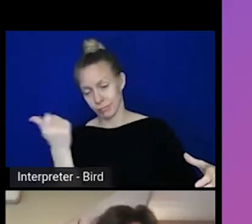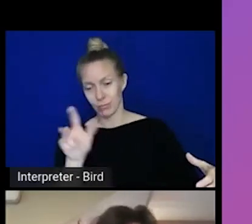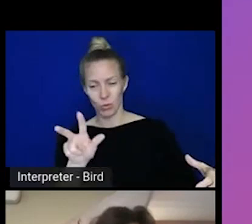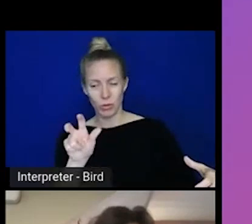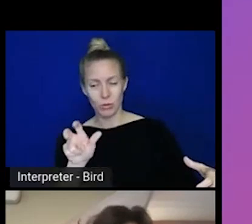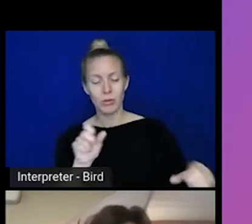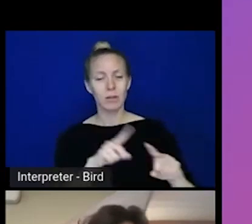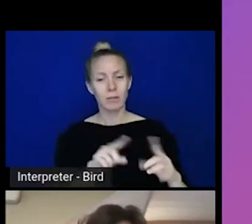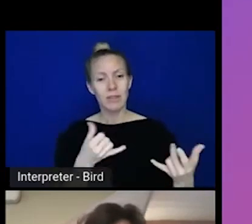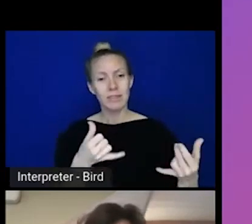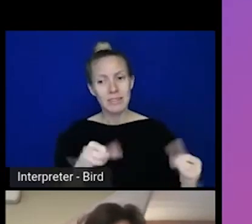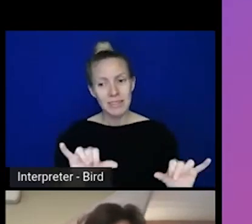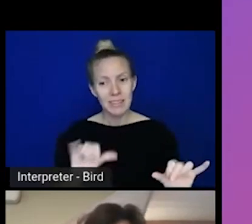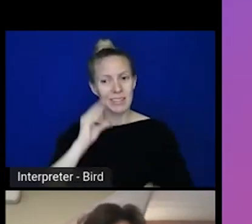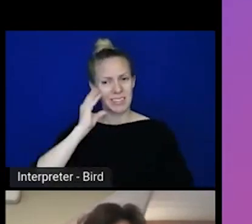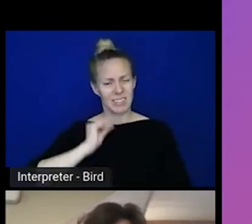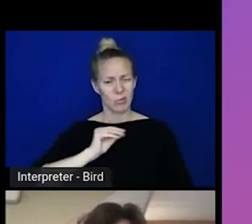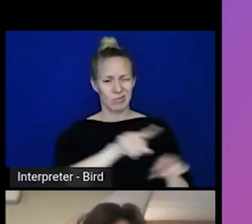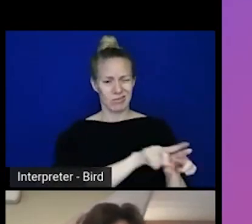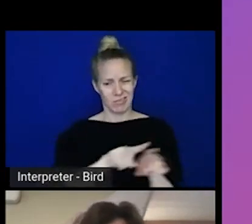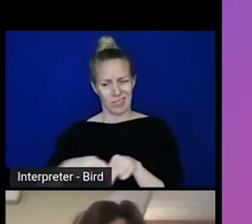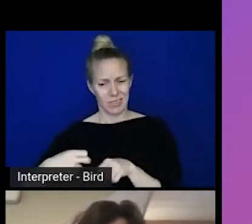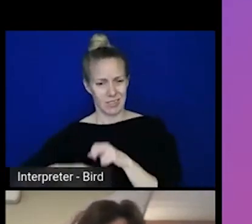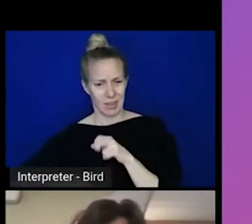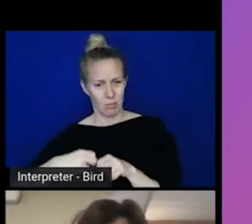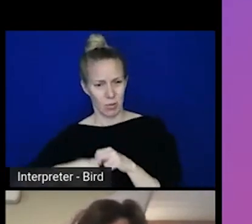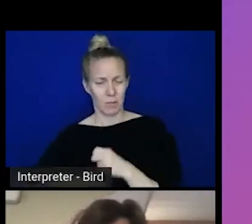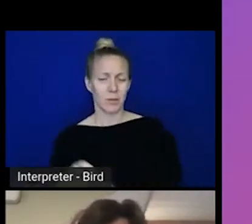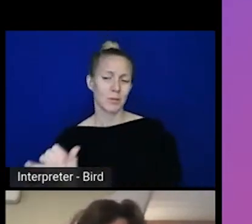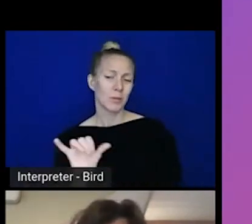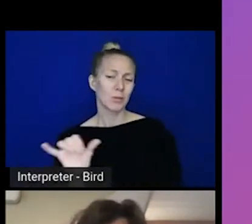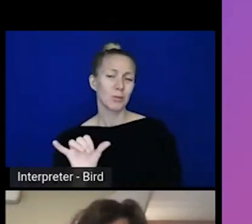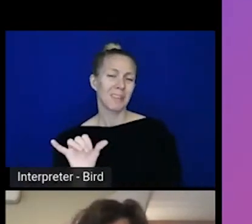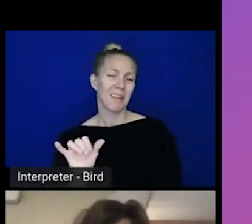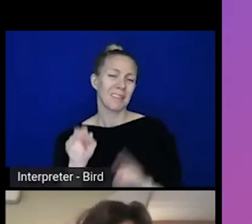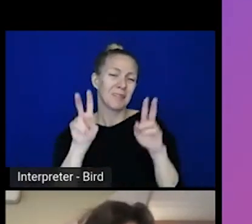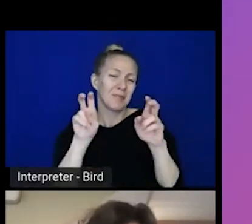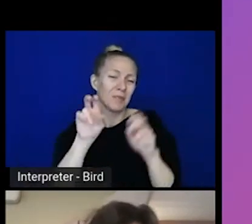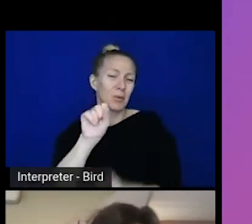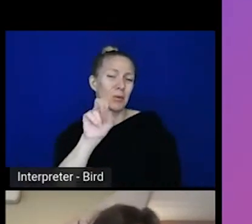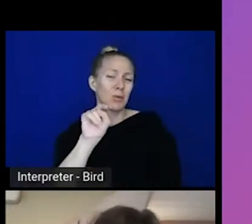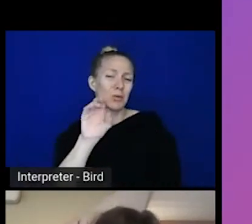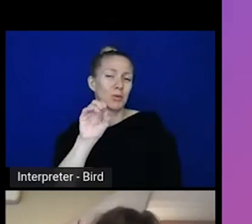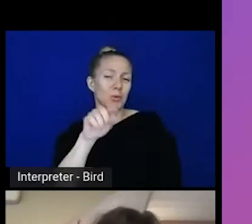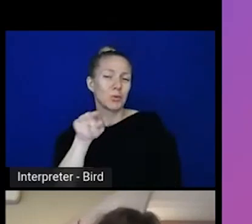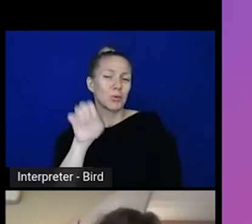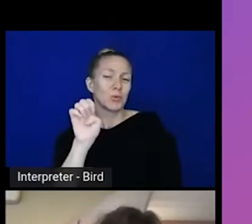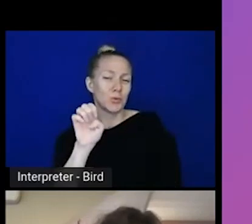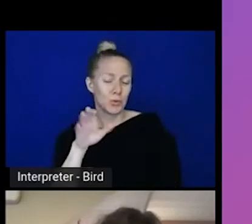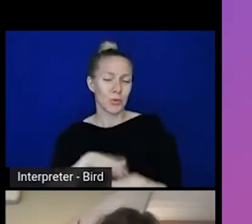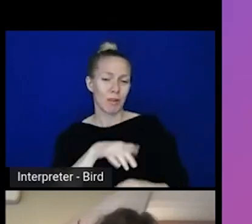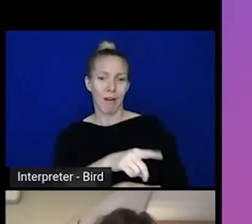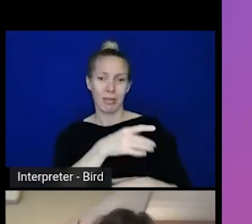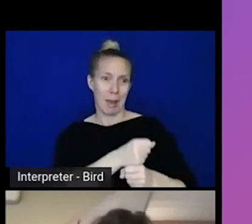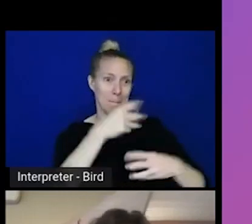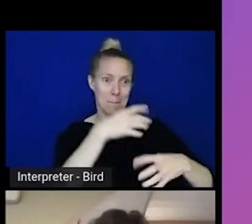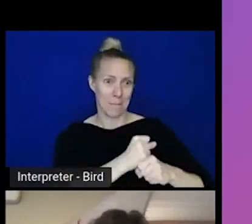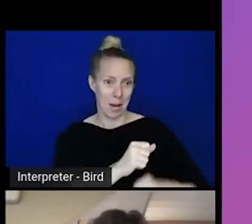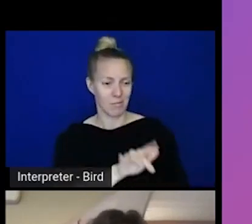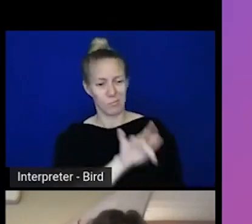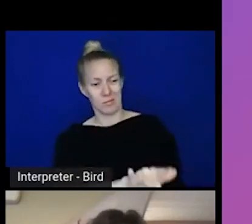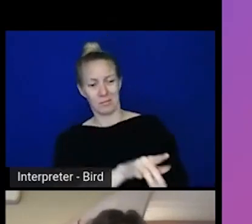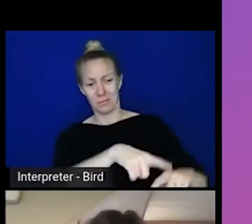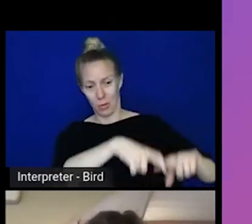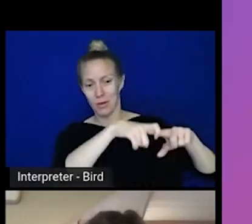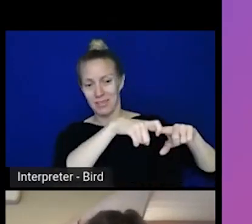same problem. So it's effectively like hitting snooze on the time bomb. We For any new accounts, we